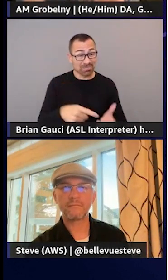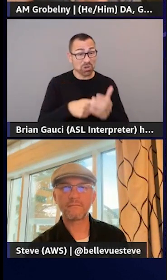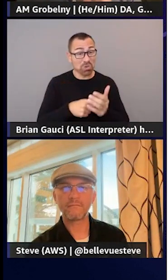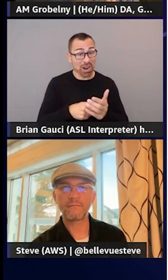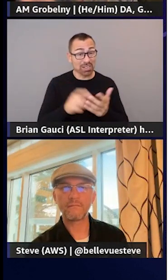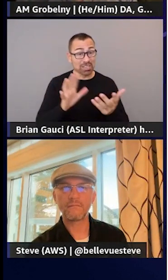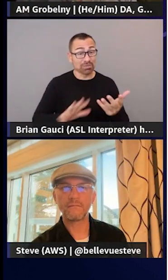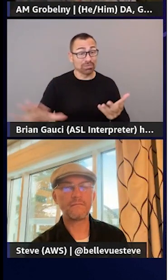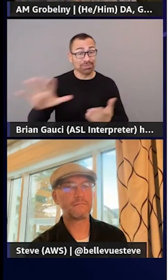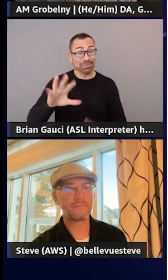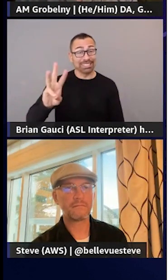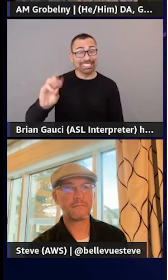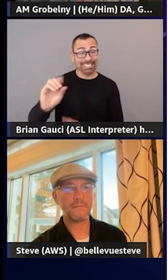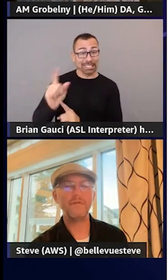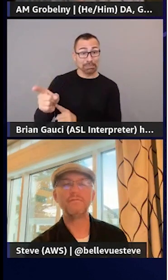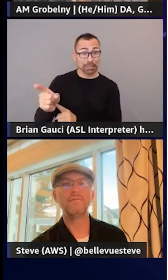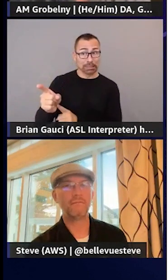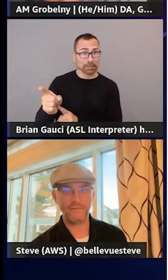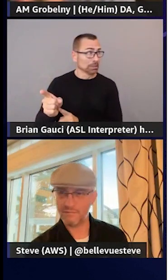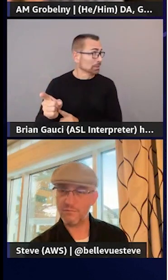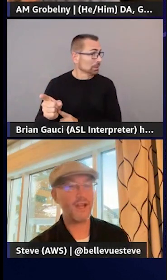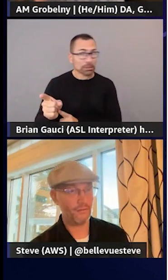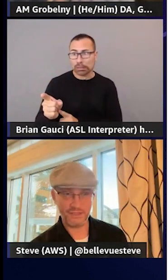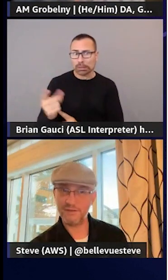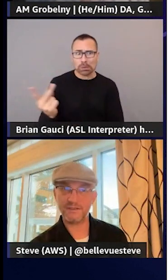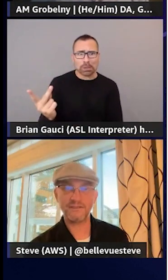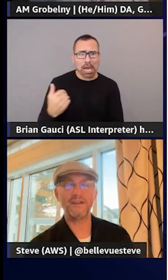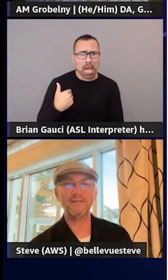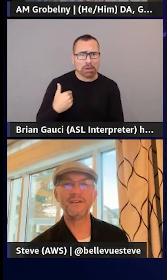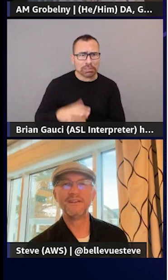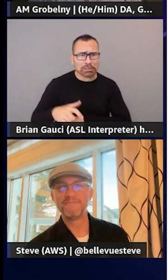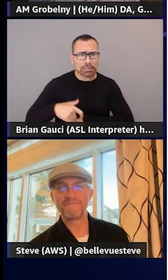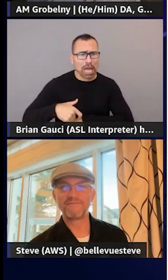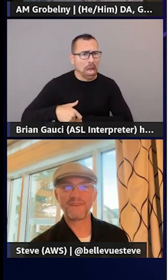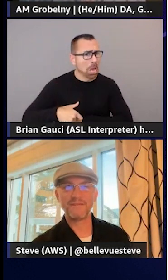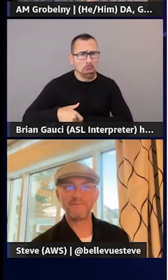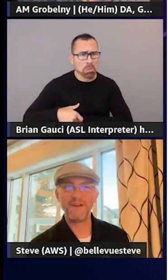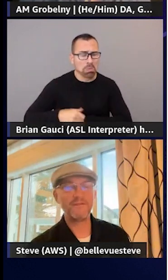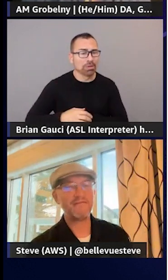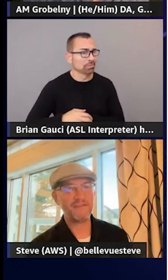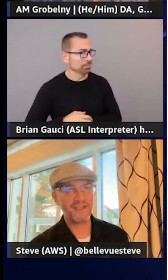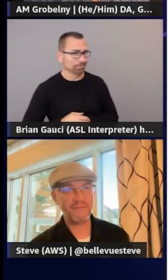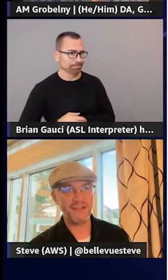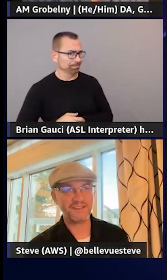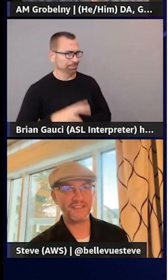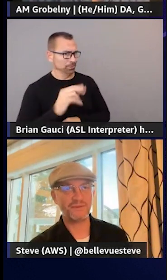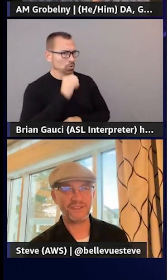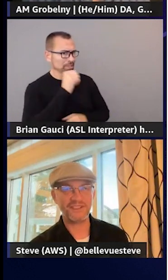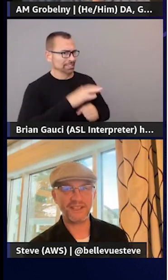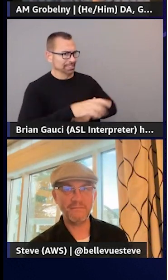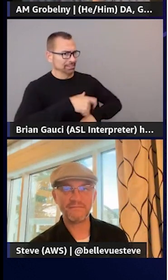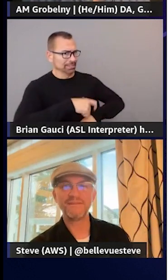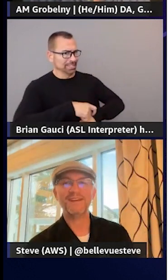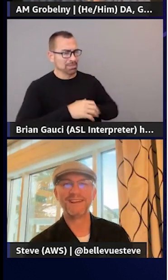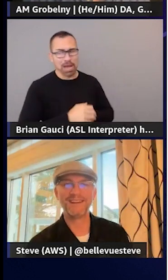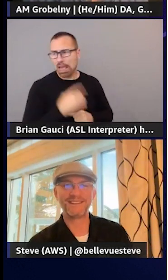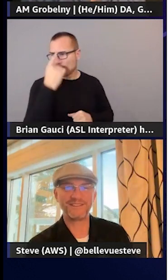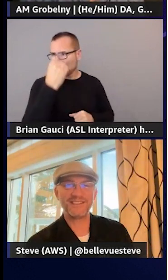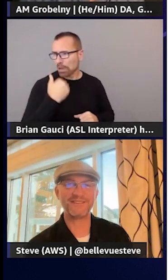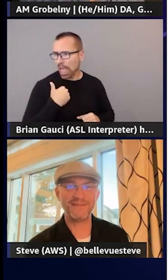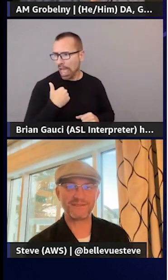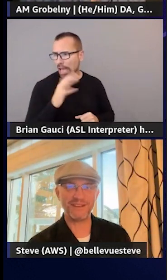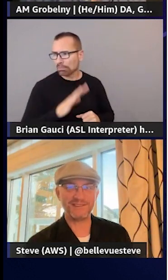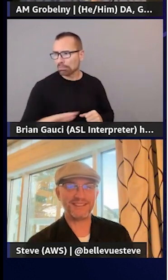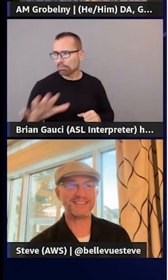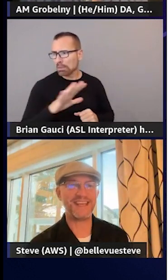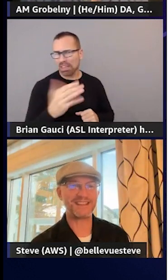We don't have 60 minutes, do we, Steve? No, we do not. No. have about 15 minutes at this point in time. Just